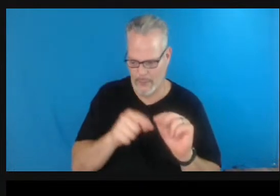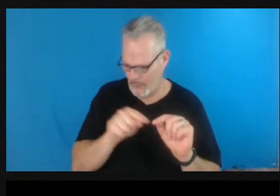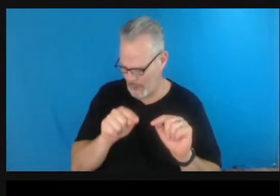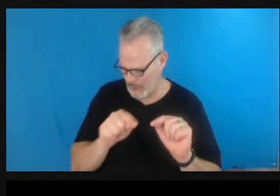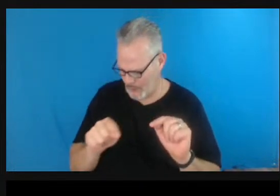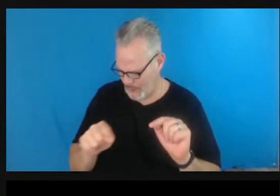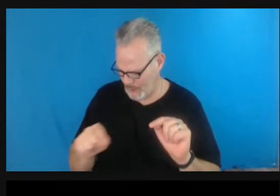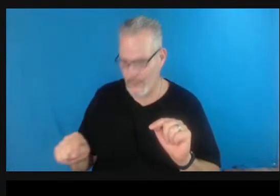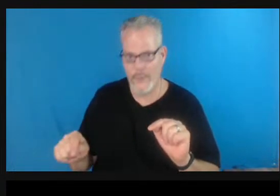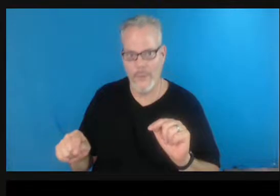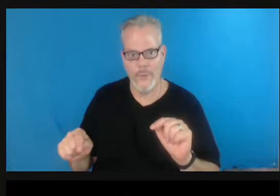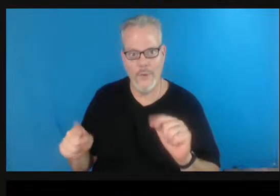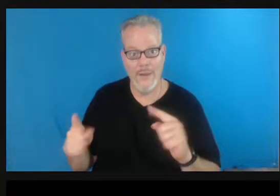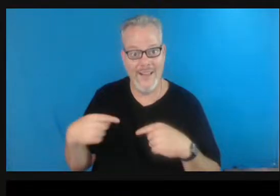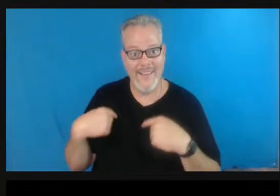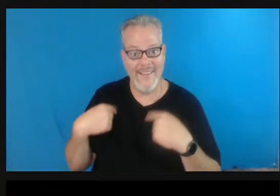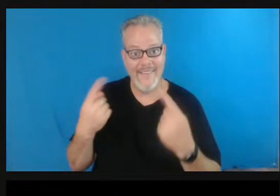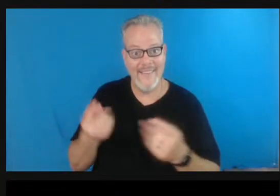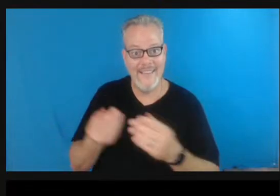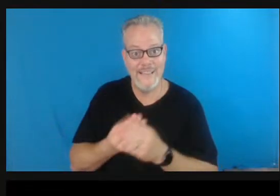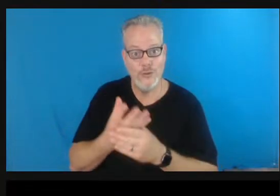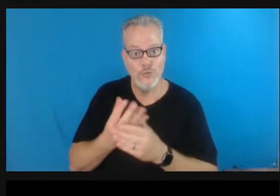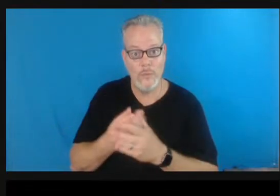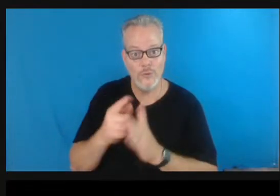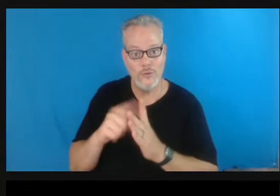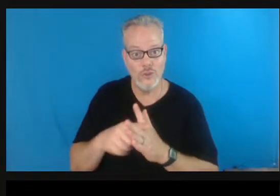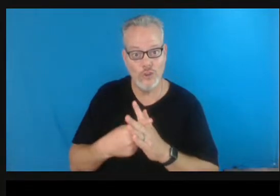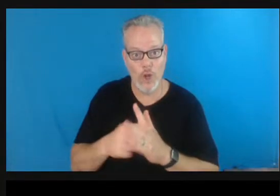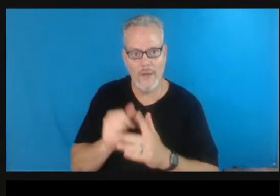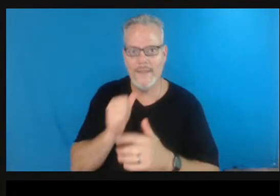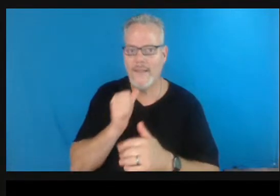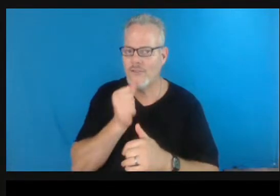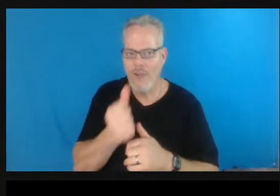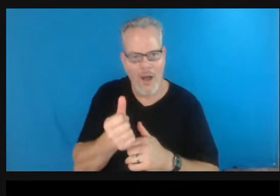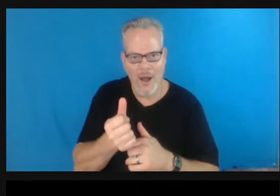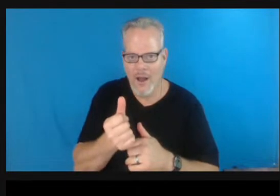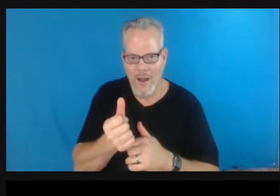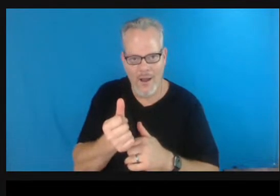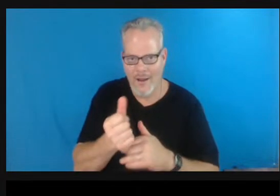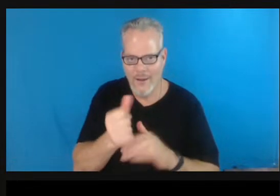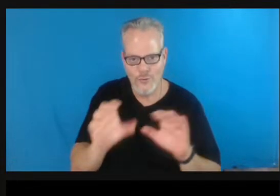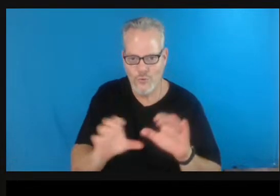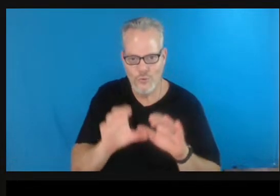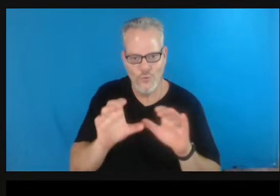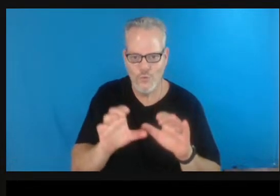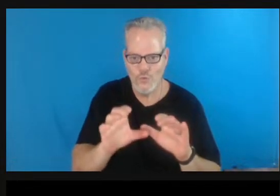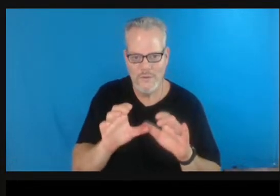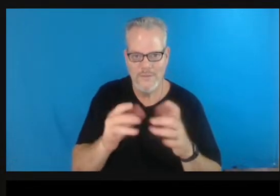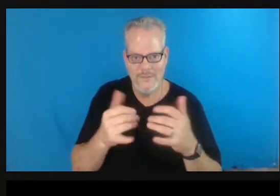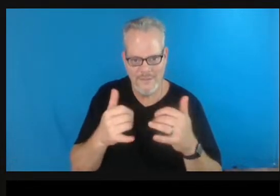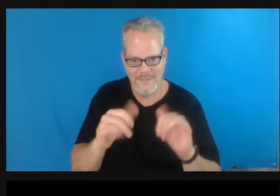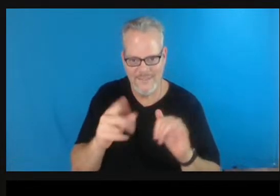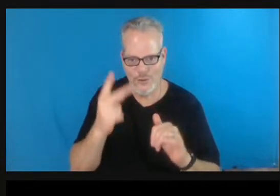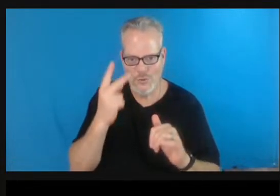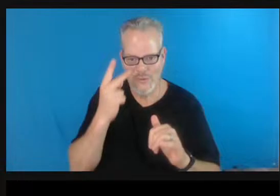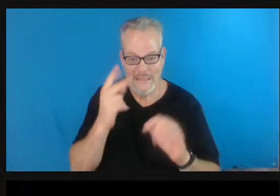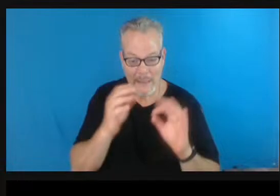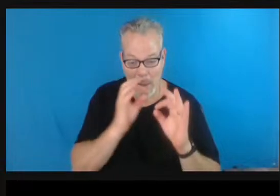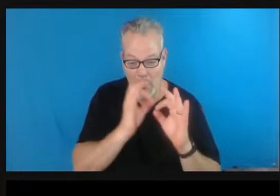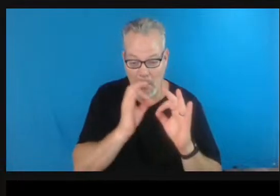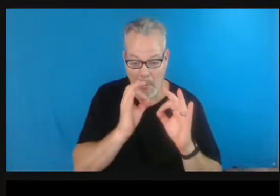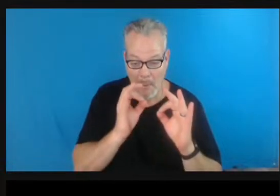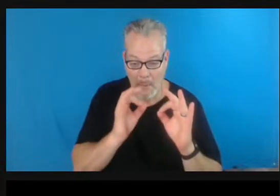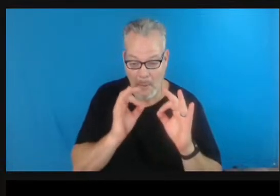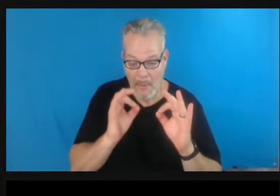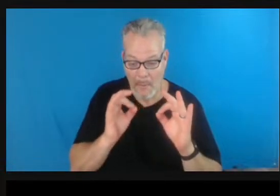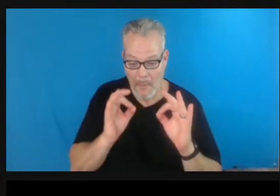eruption began, it's not doing that, and so that's showing that it's another sign of that equilibrium. Just saw how small that looks on the screen there, so let's blow